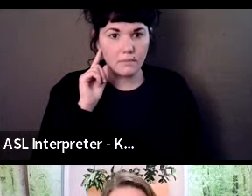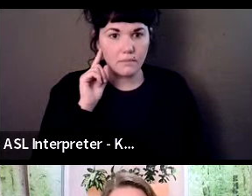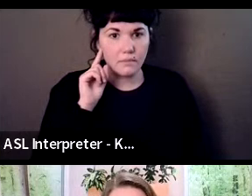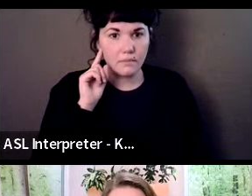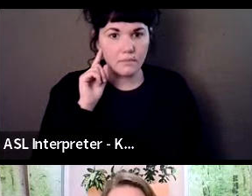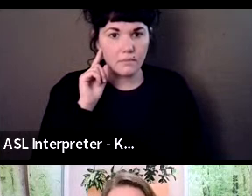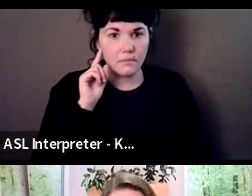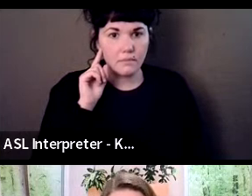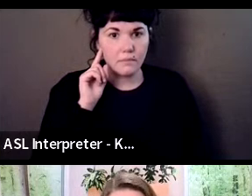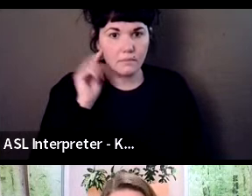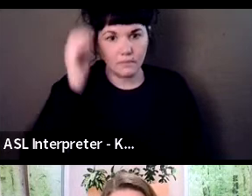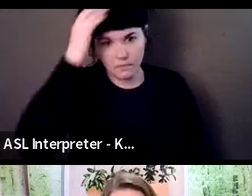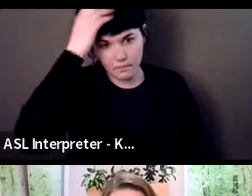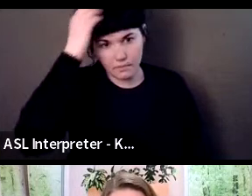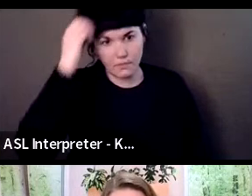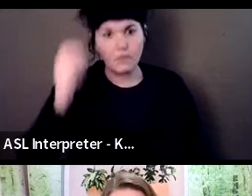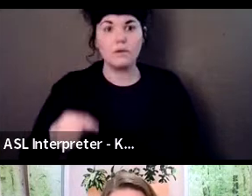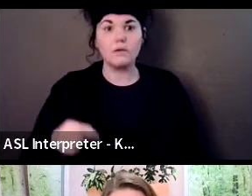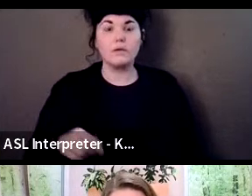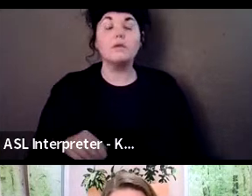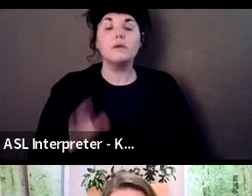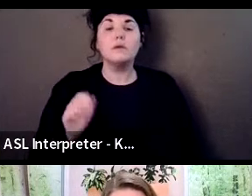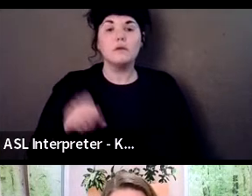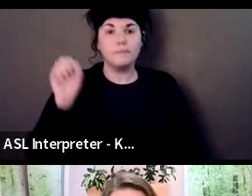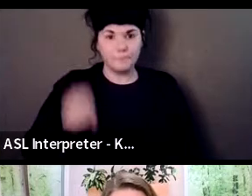I'm sorry, the ayes have it and the motion is approved.